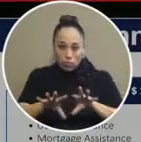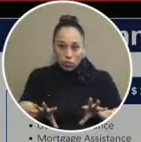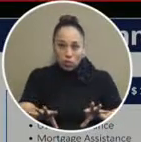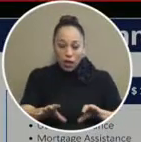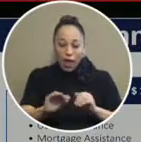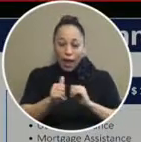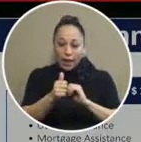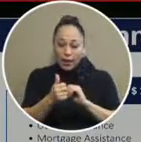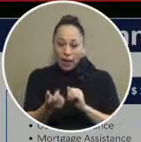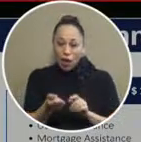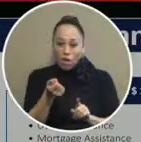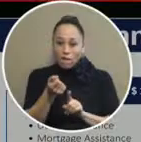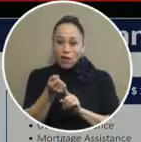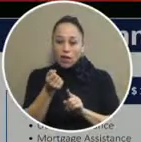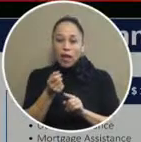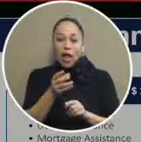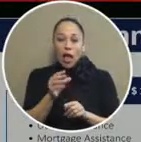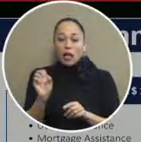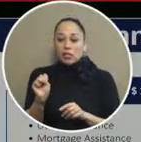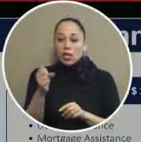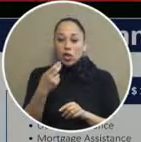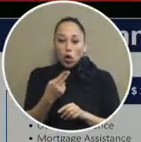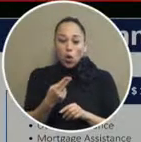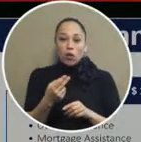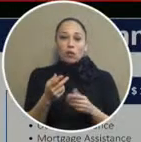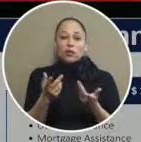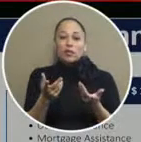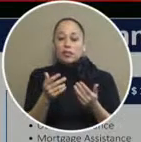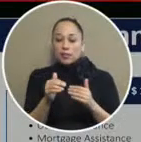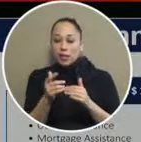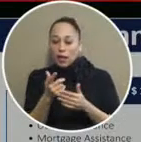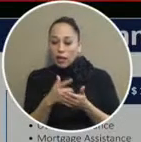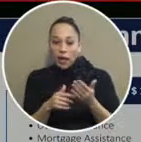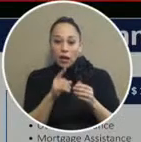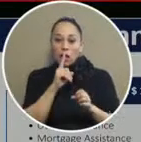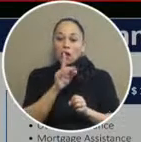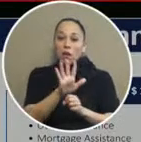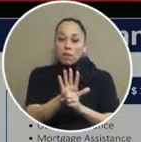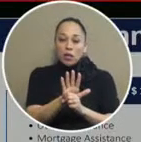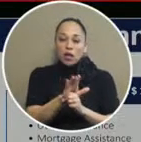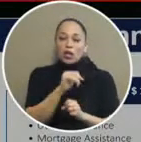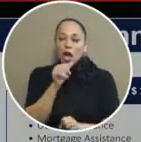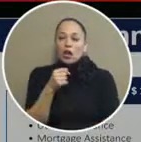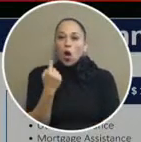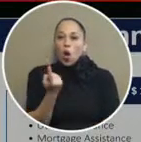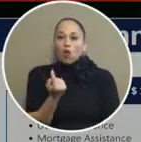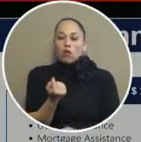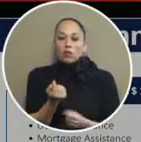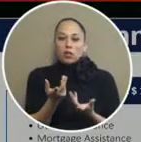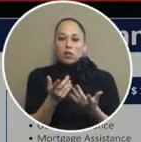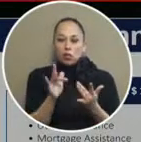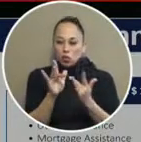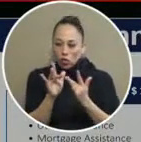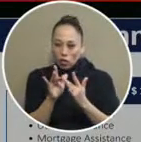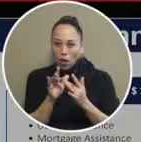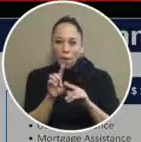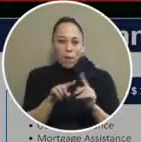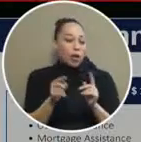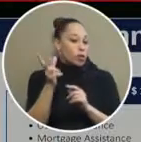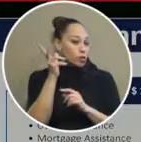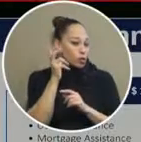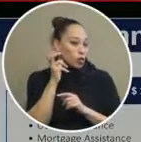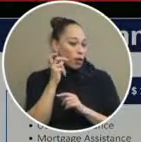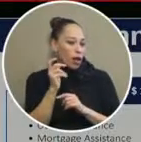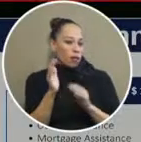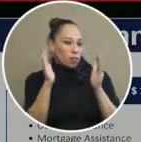how effective and thankful the stakeholders have been that we are committed to not just reaching out to them, but hearing them